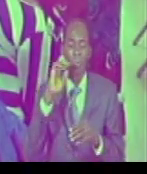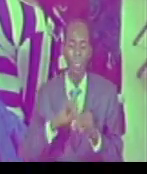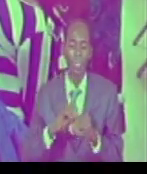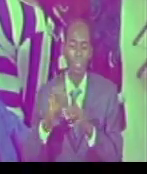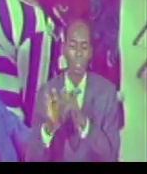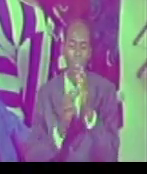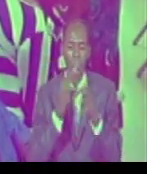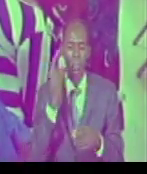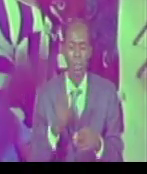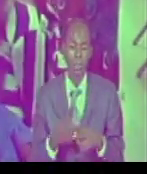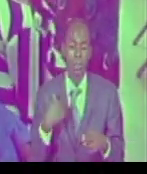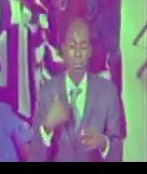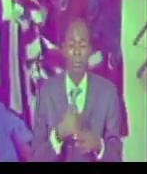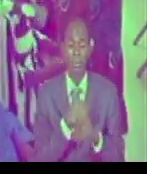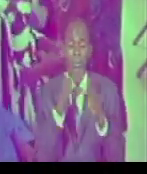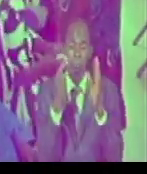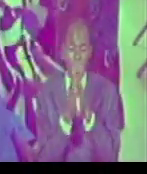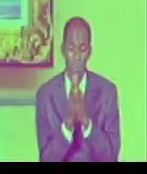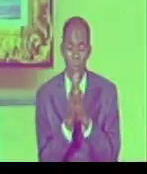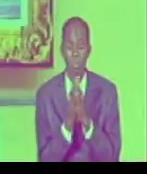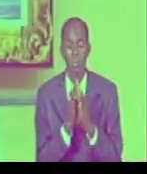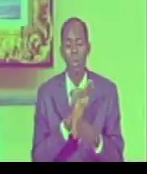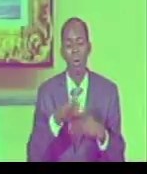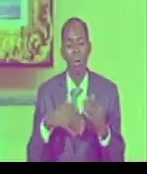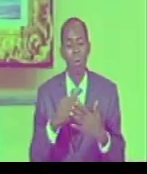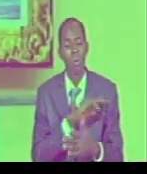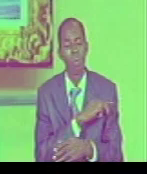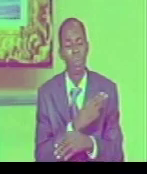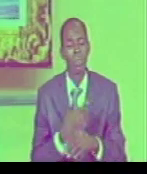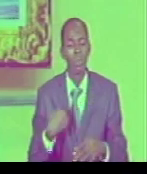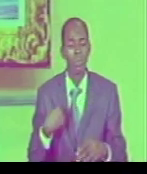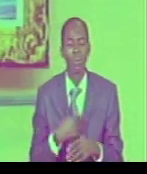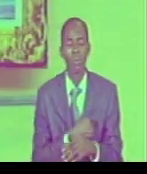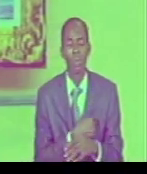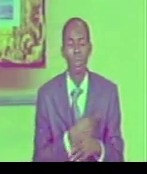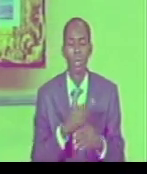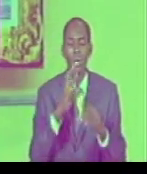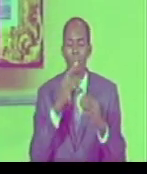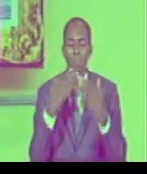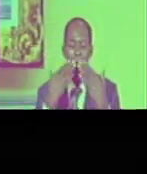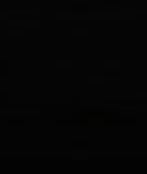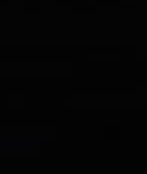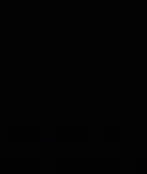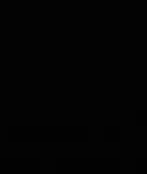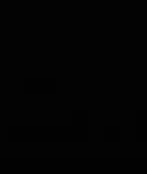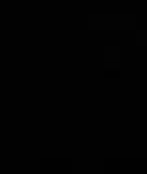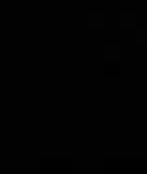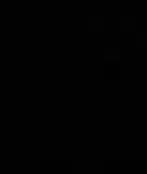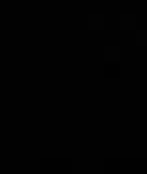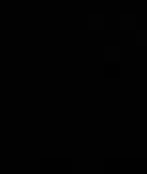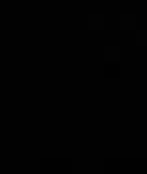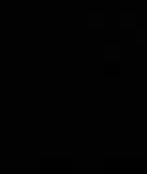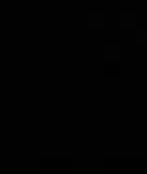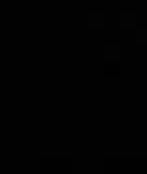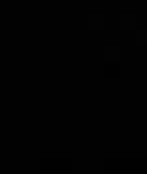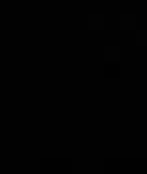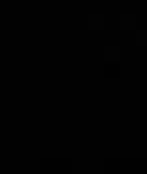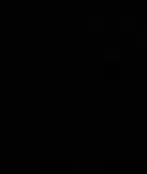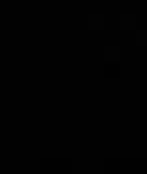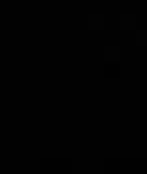In Jesus' name we pray. Almighty God, we are grateful to you. We thank you for this praise and worship session.